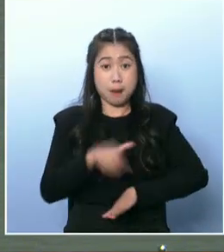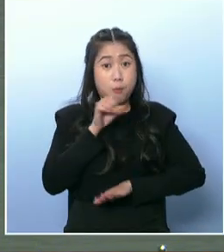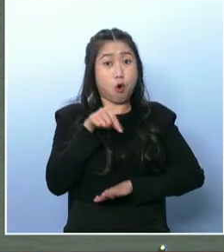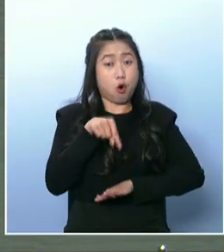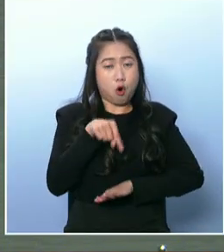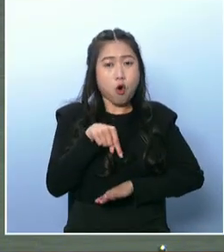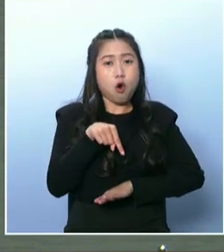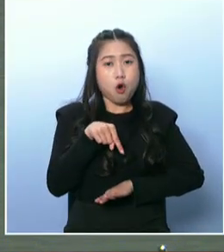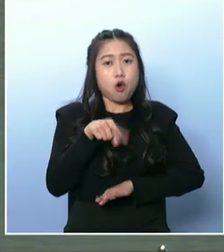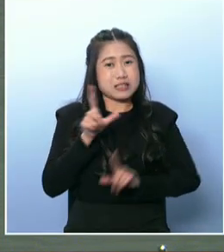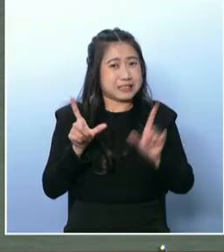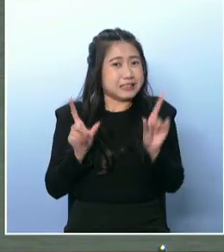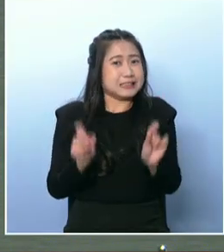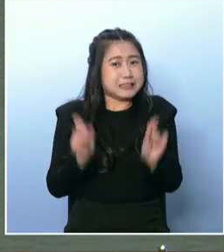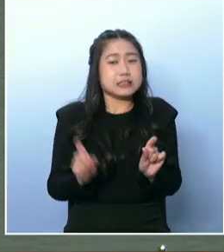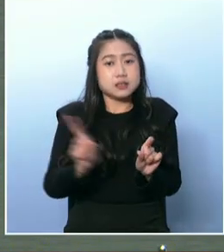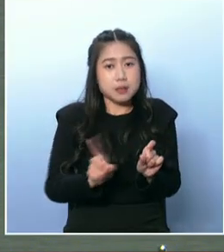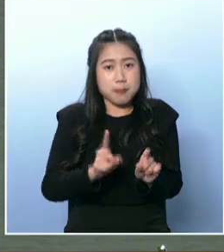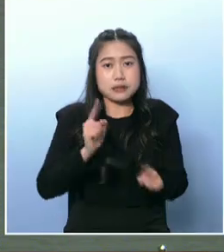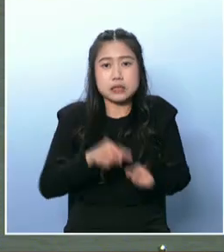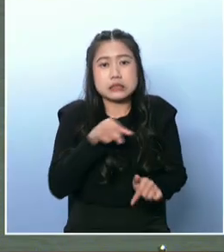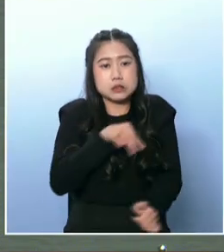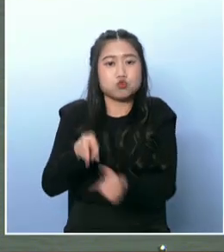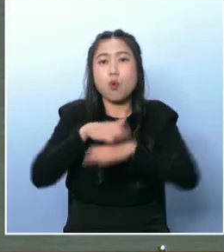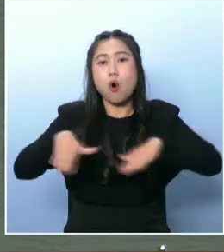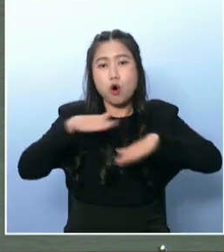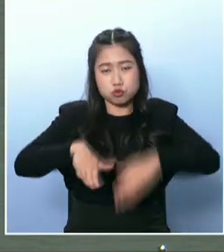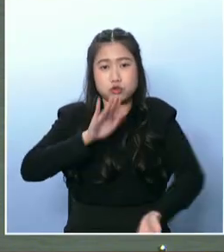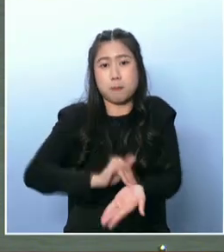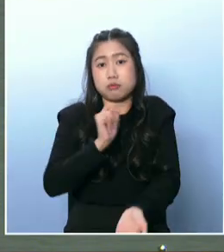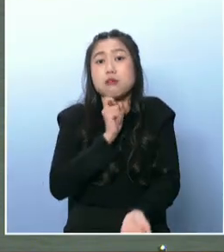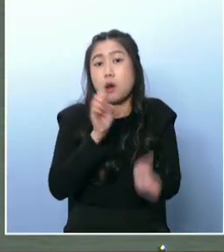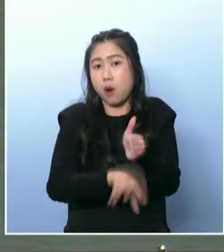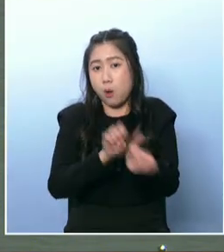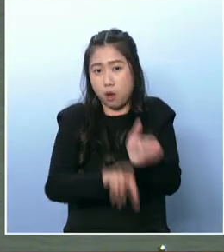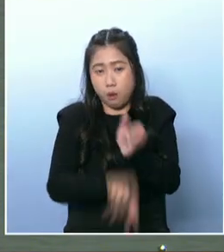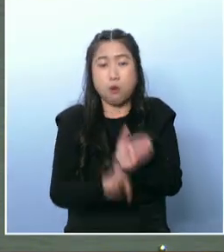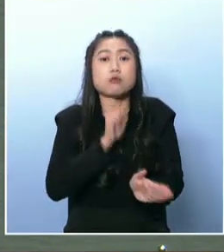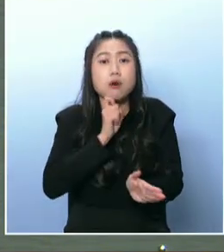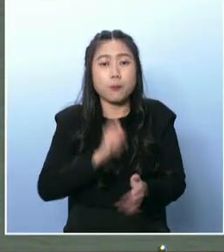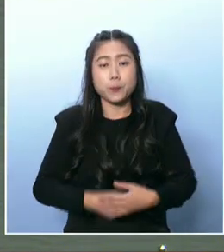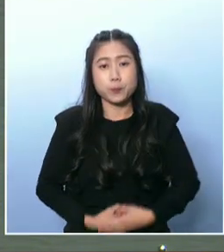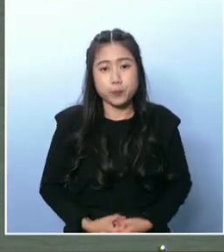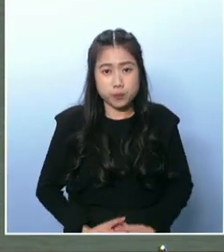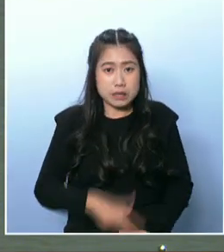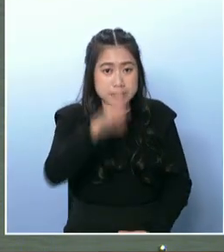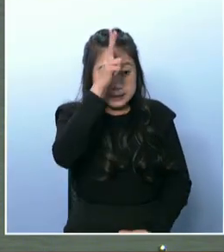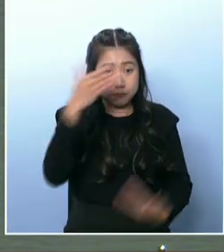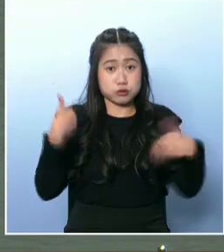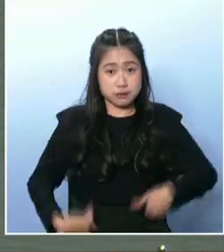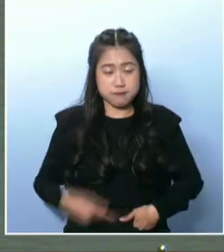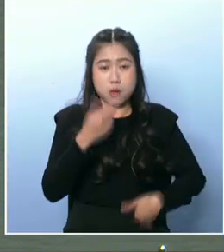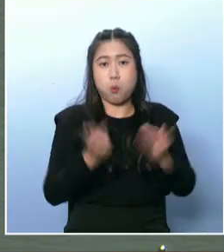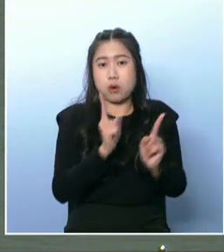On this issue, I think it really points out that there are gaps in the caring services